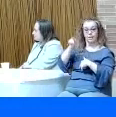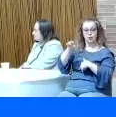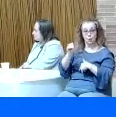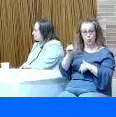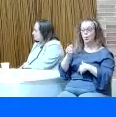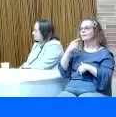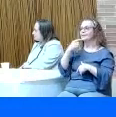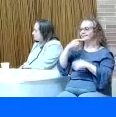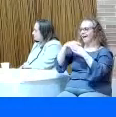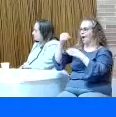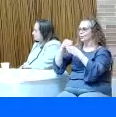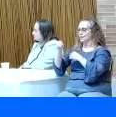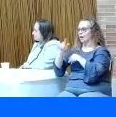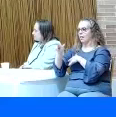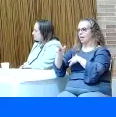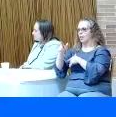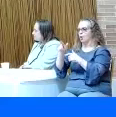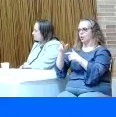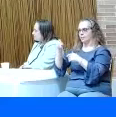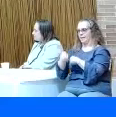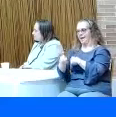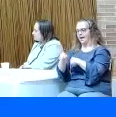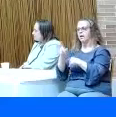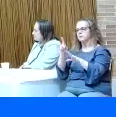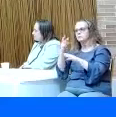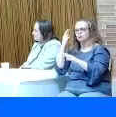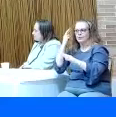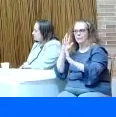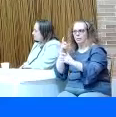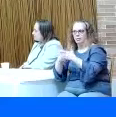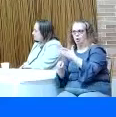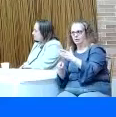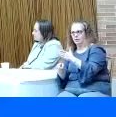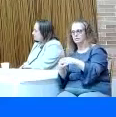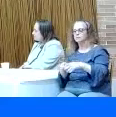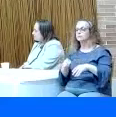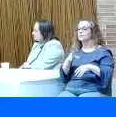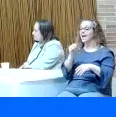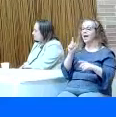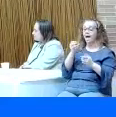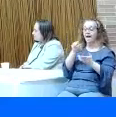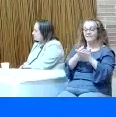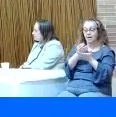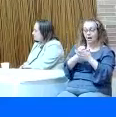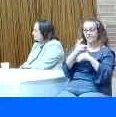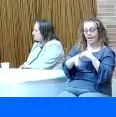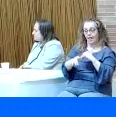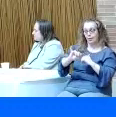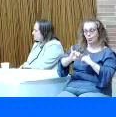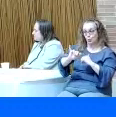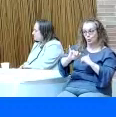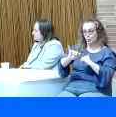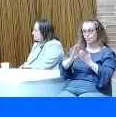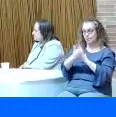pay for that modification so longans as it's reasonable there are funding sources that are available that you also may want to make yourself aware of that will